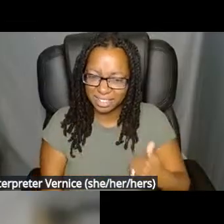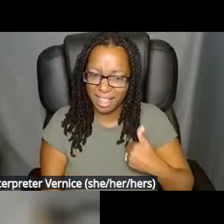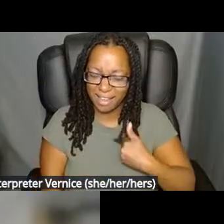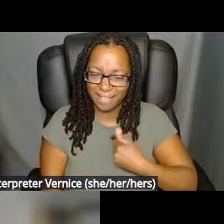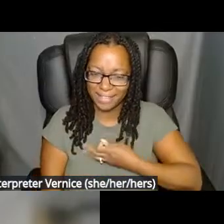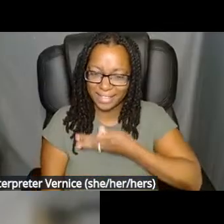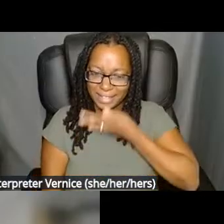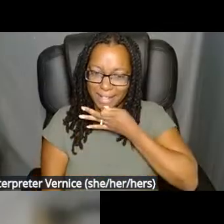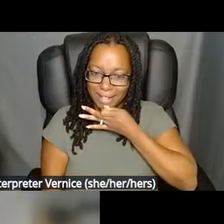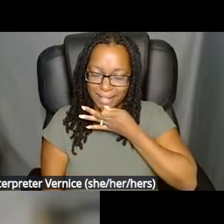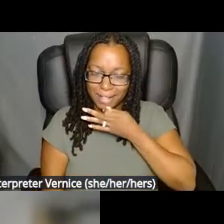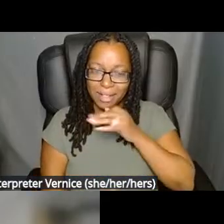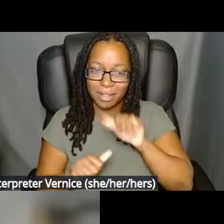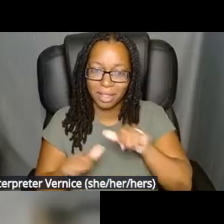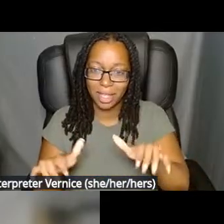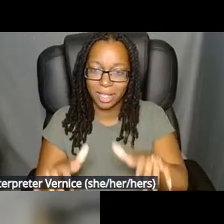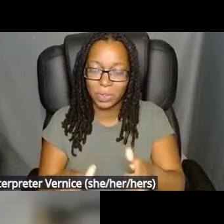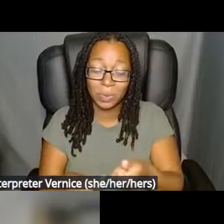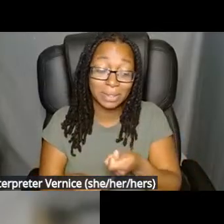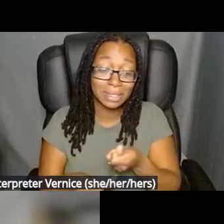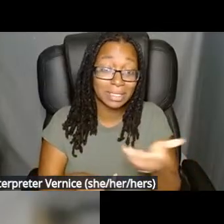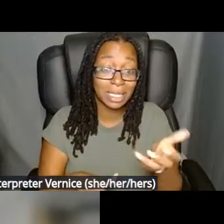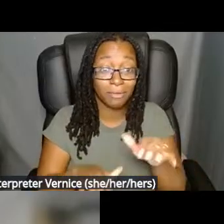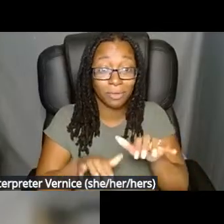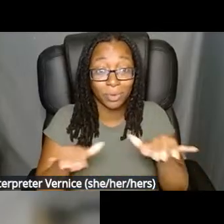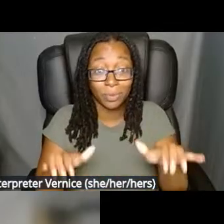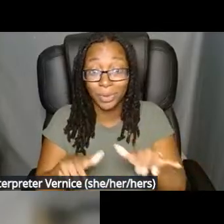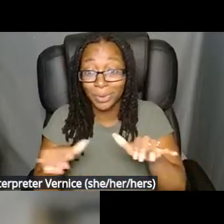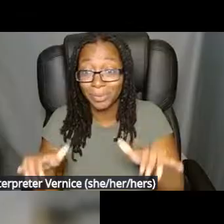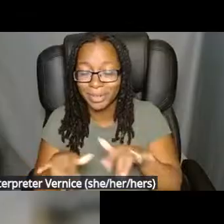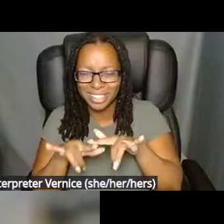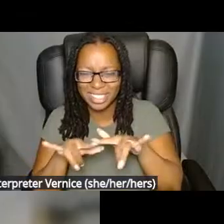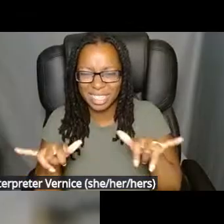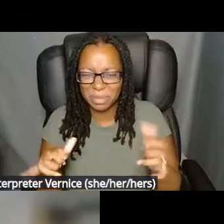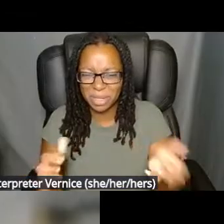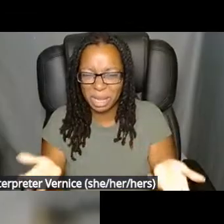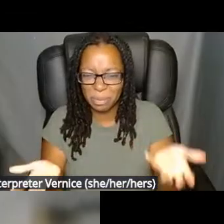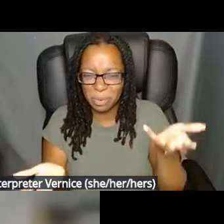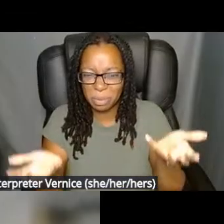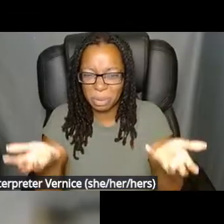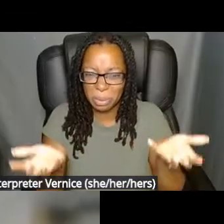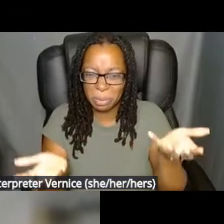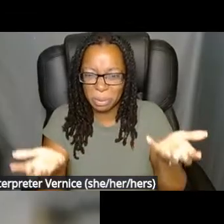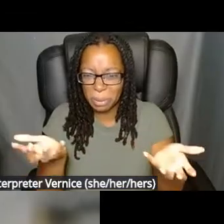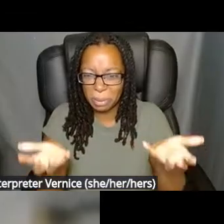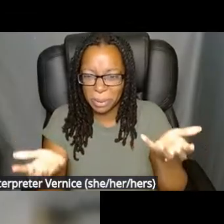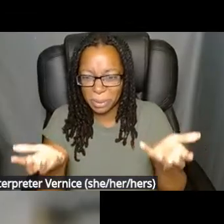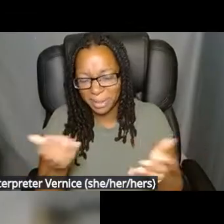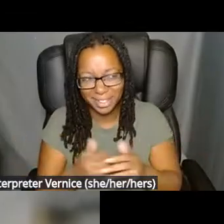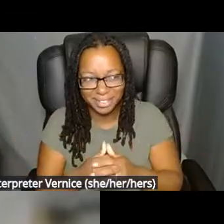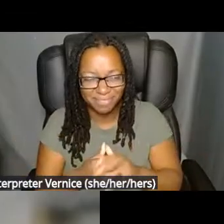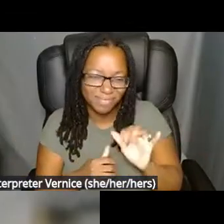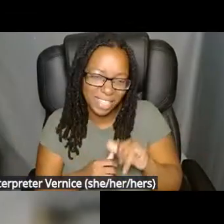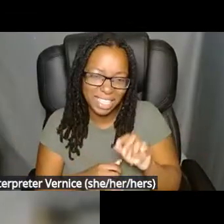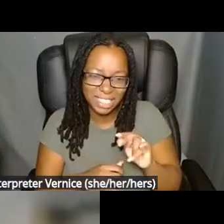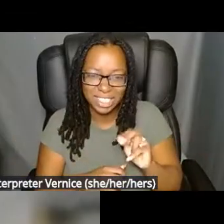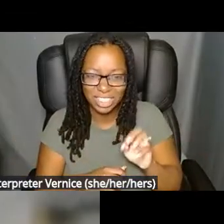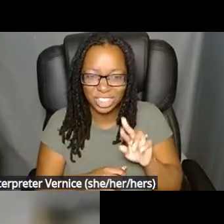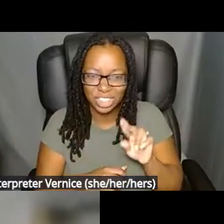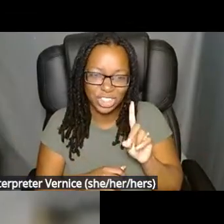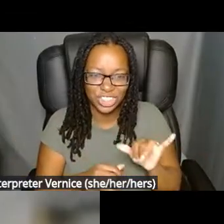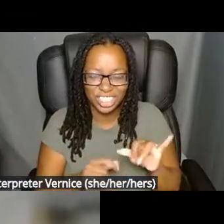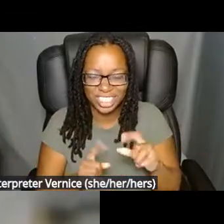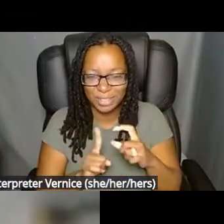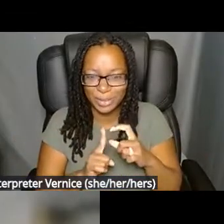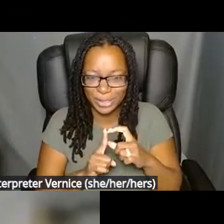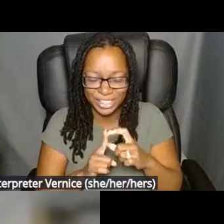things at the same time. That's a nerdy version, but in general, I think what the specific